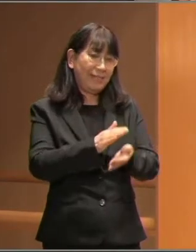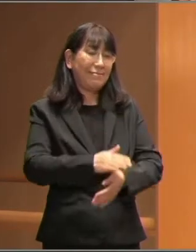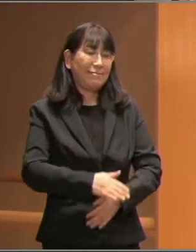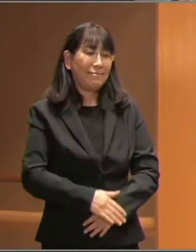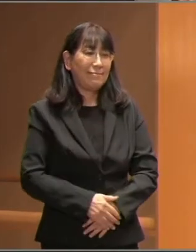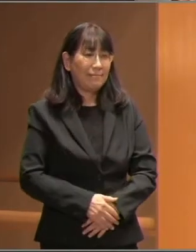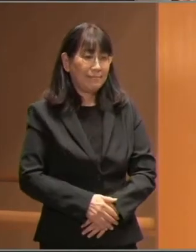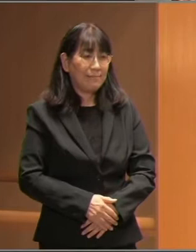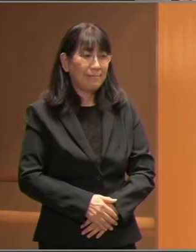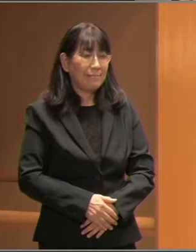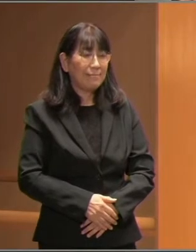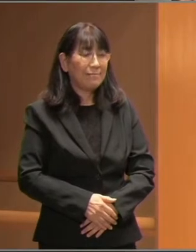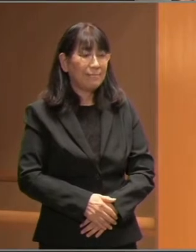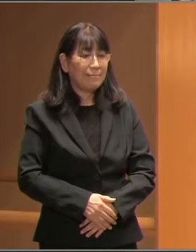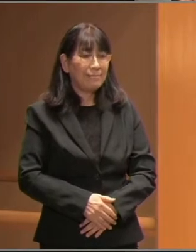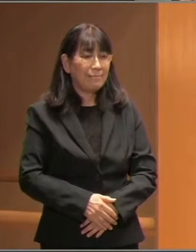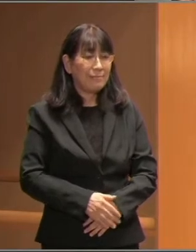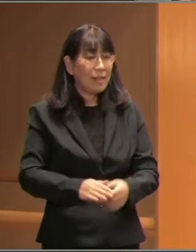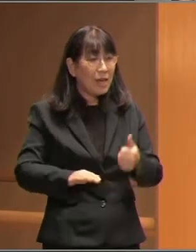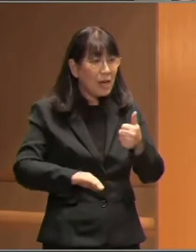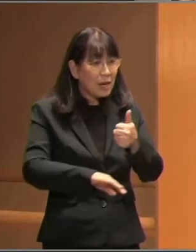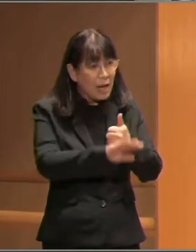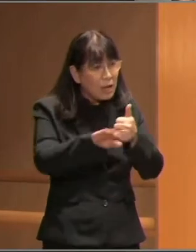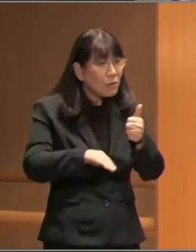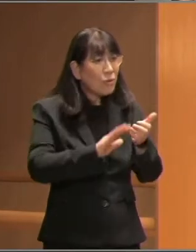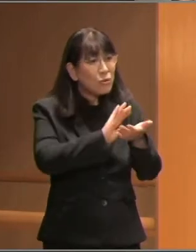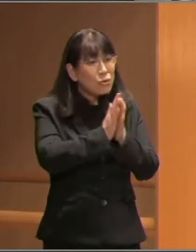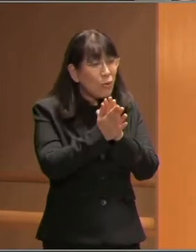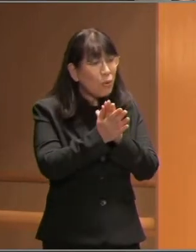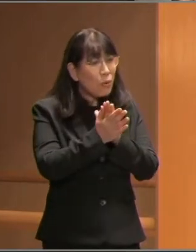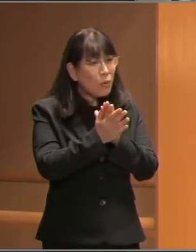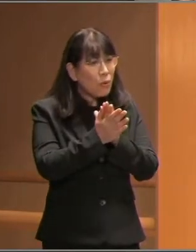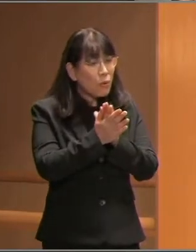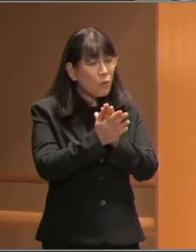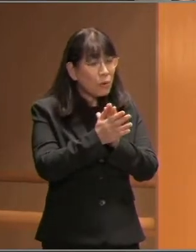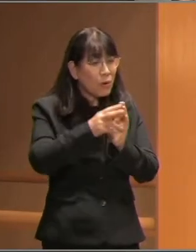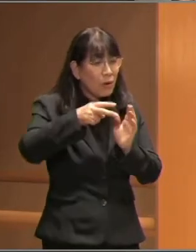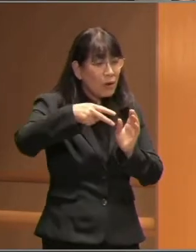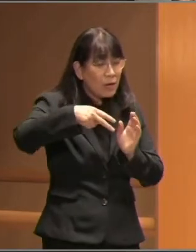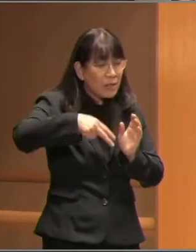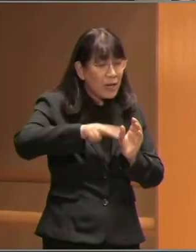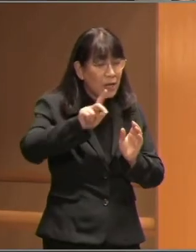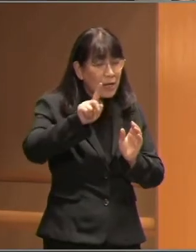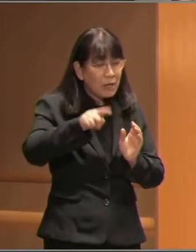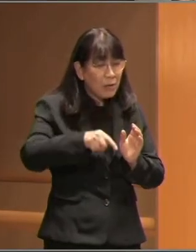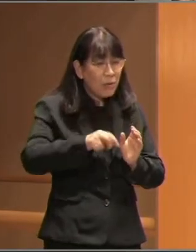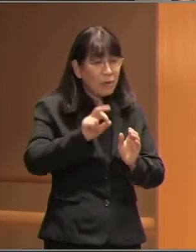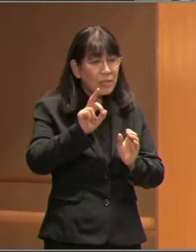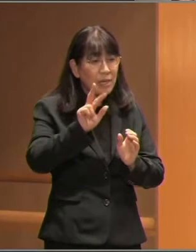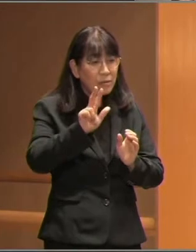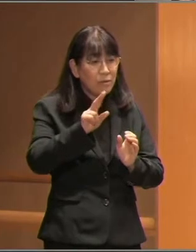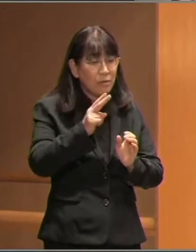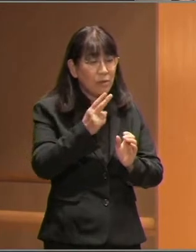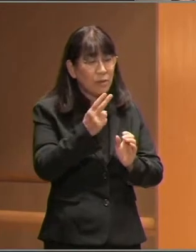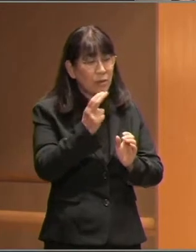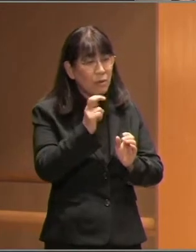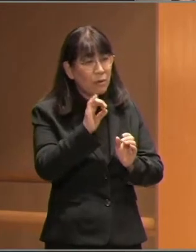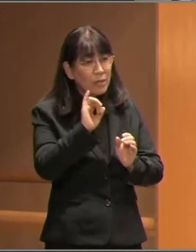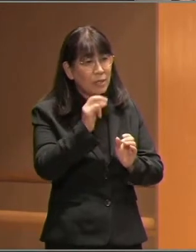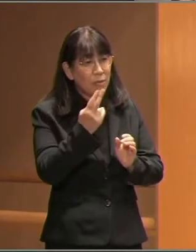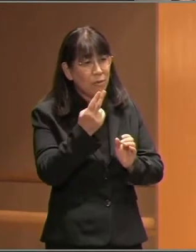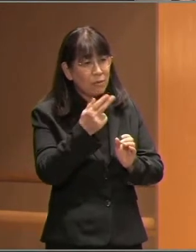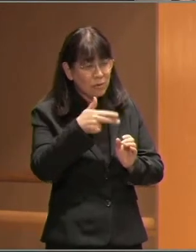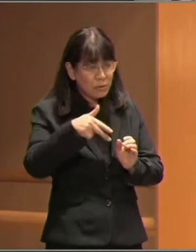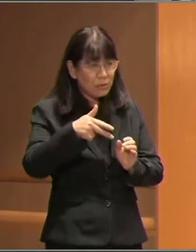this is a story of my work at Kyoto University. The Ministry of Environment Nanocellulose Vehicle